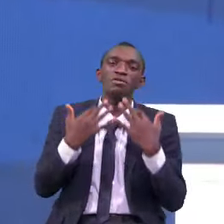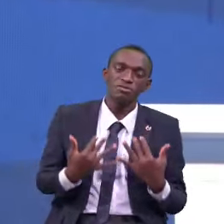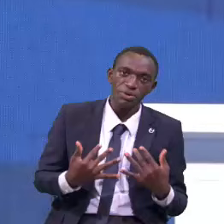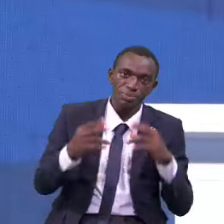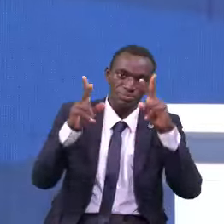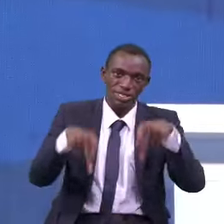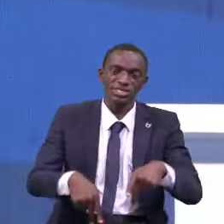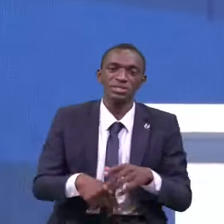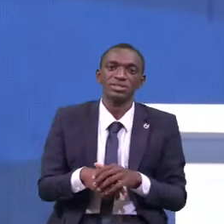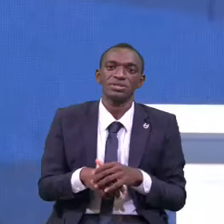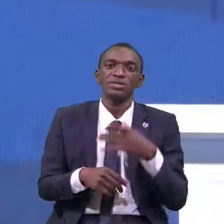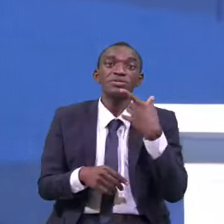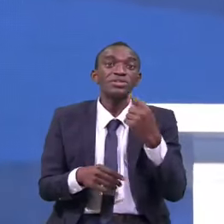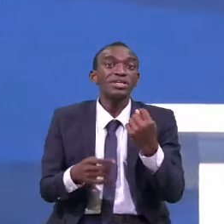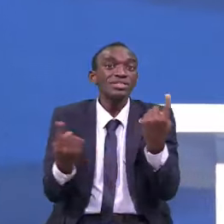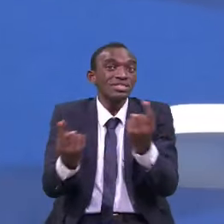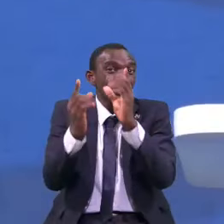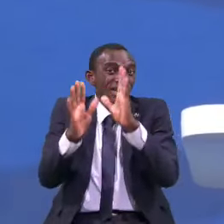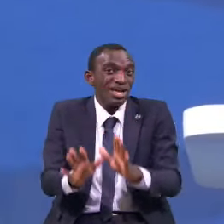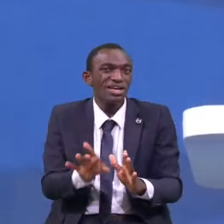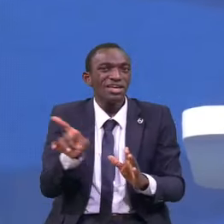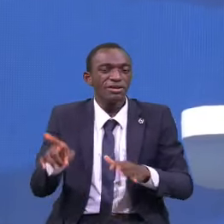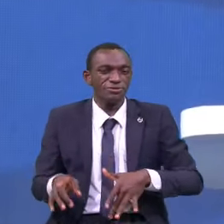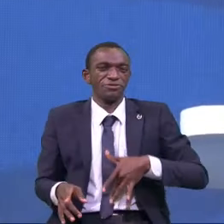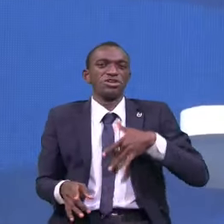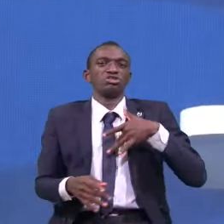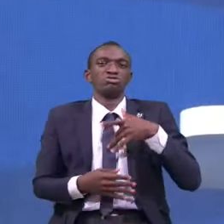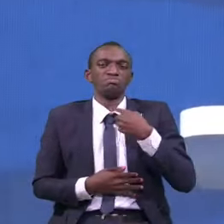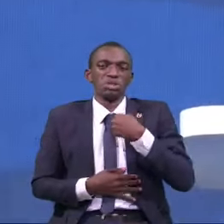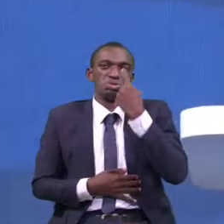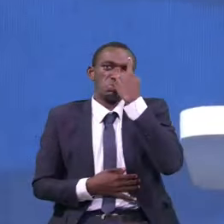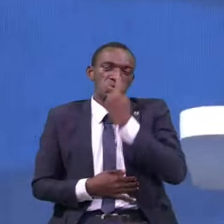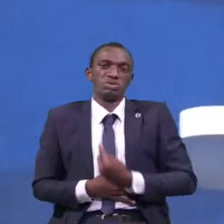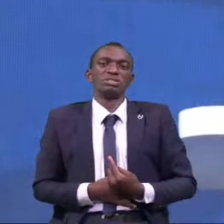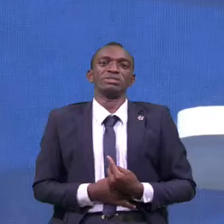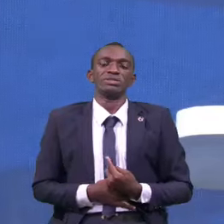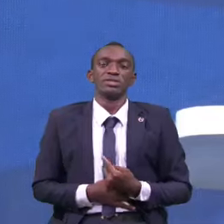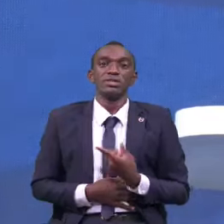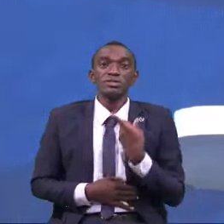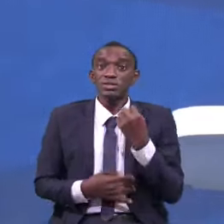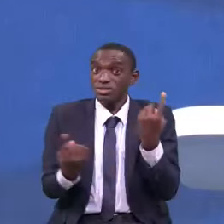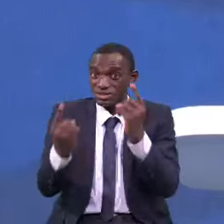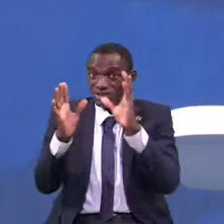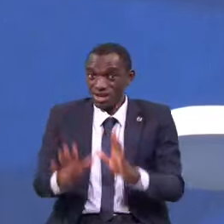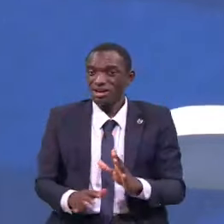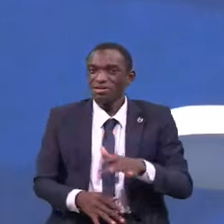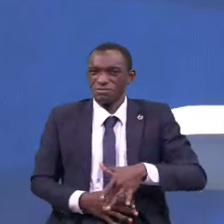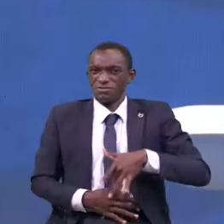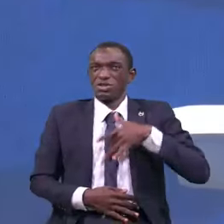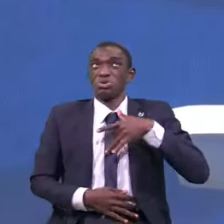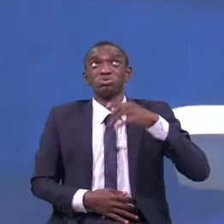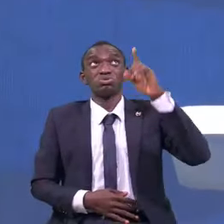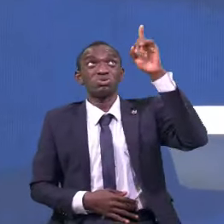The sinner feels the loneliness. The sinner feels the judgment of